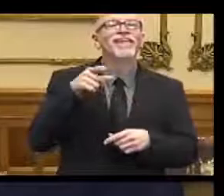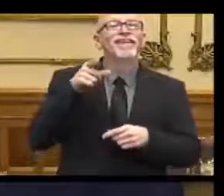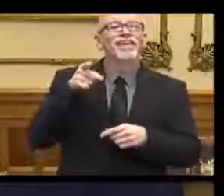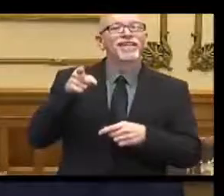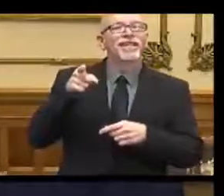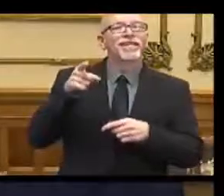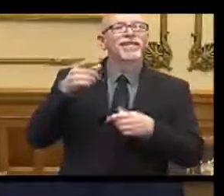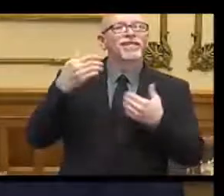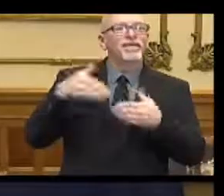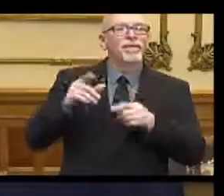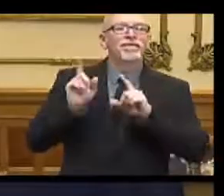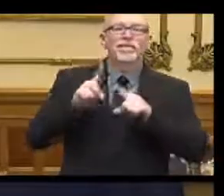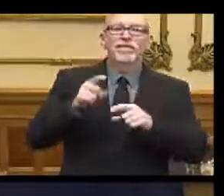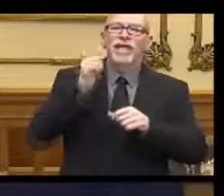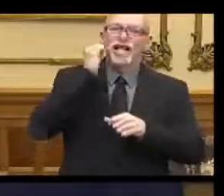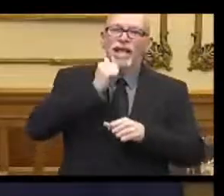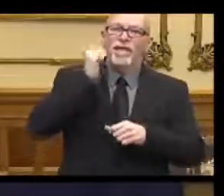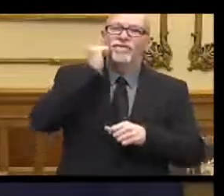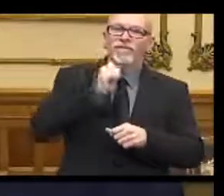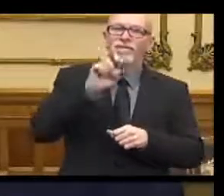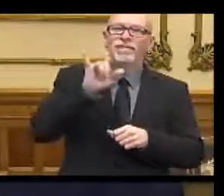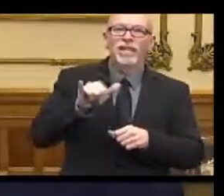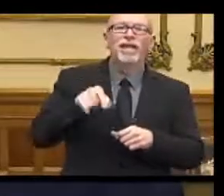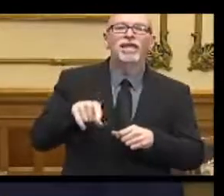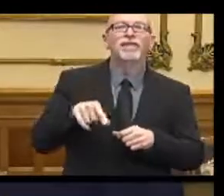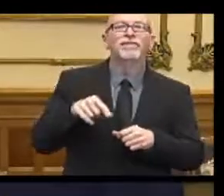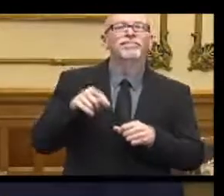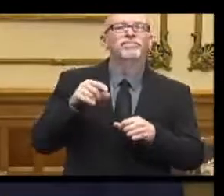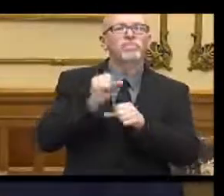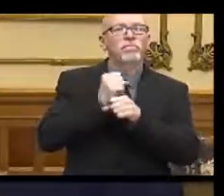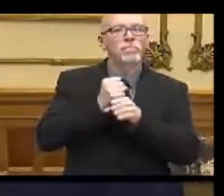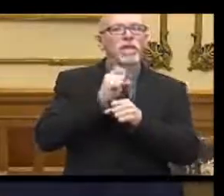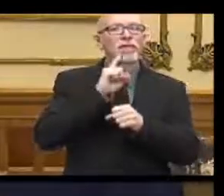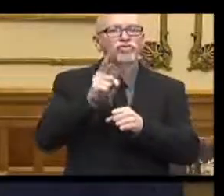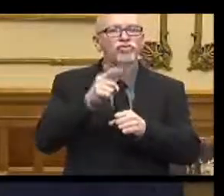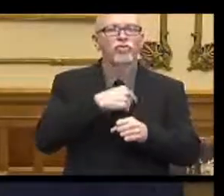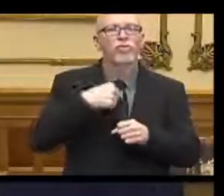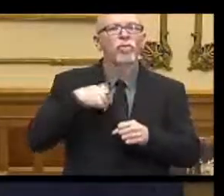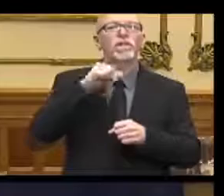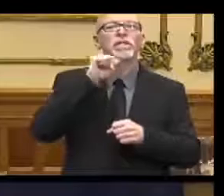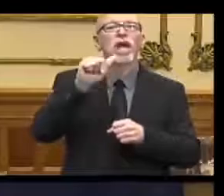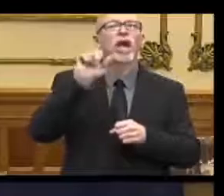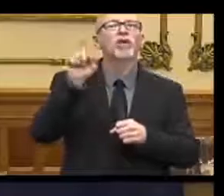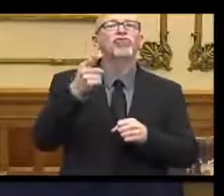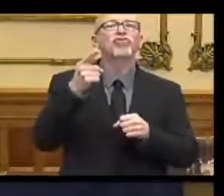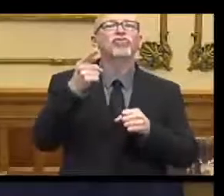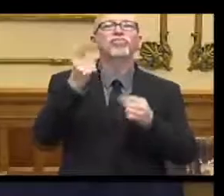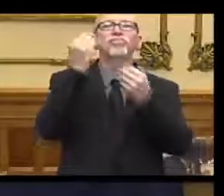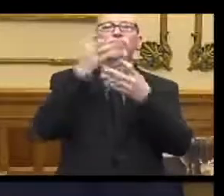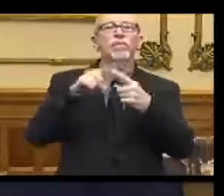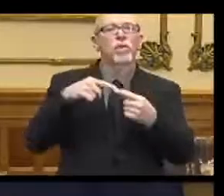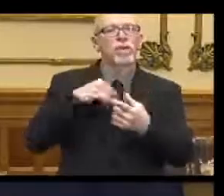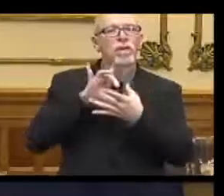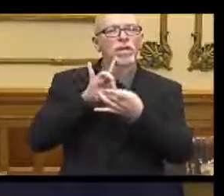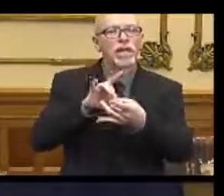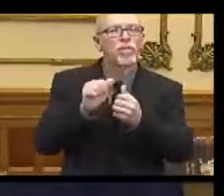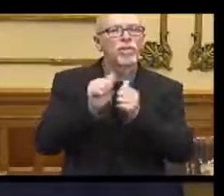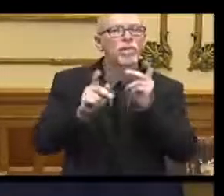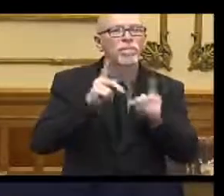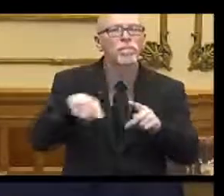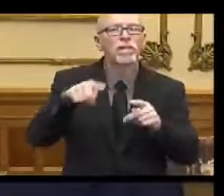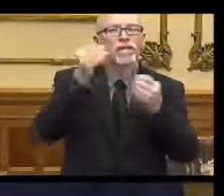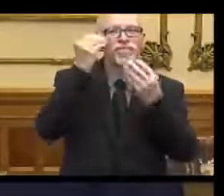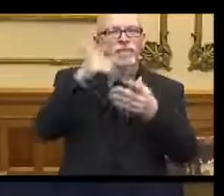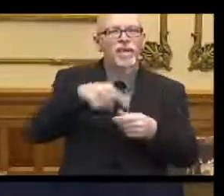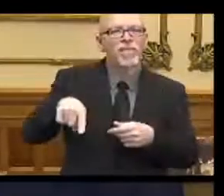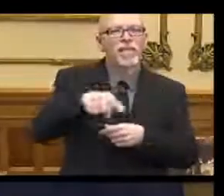yeoman's work every single day to make sure that we are not just communicating, but connecting with folks with the information that